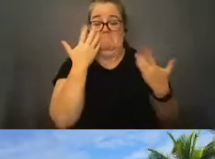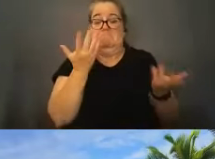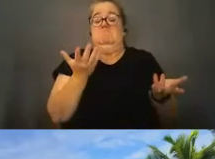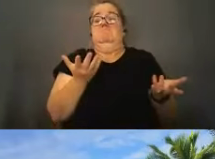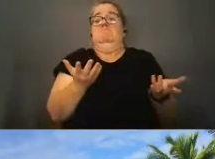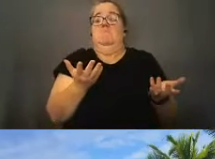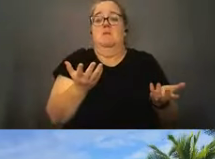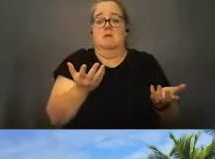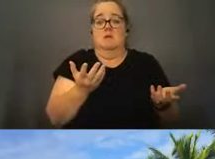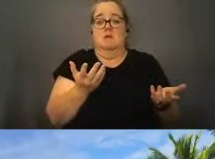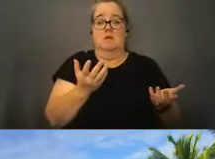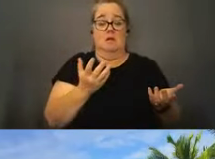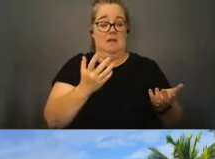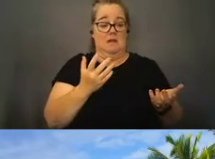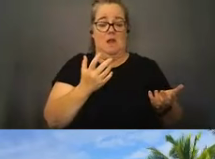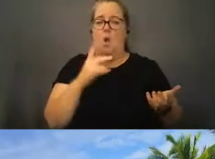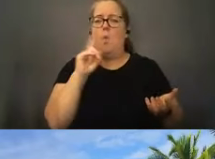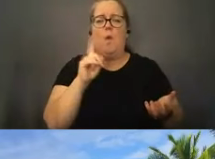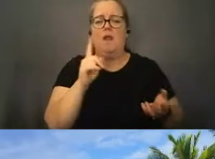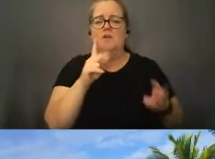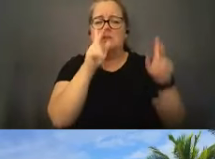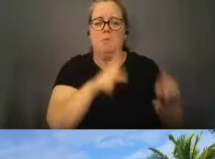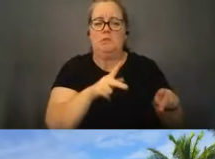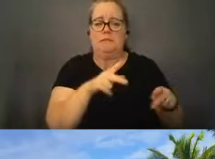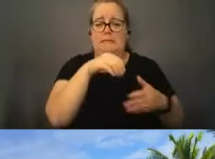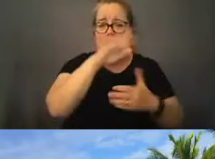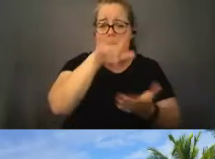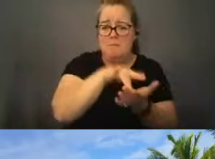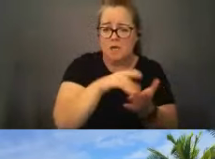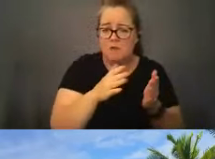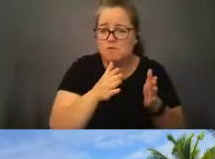in the middle of the road with traffic? So we have to